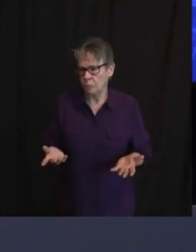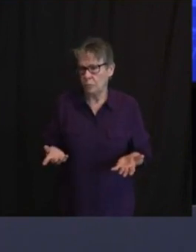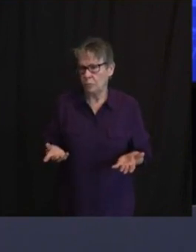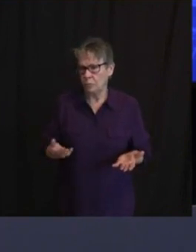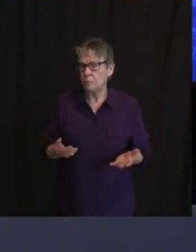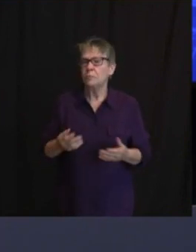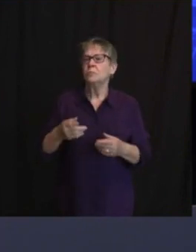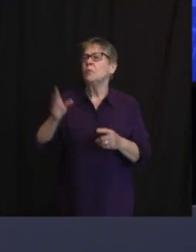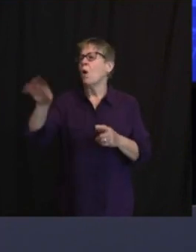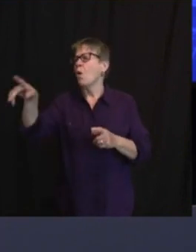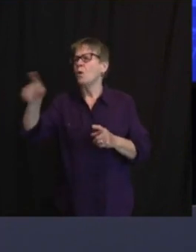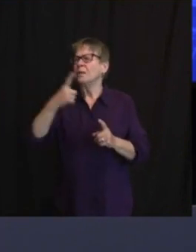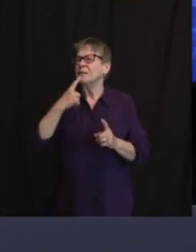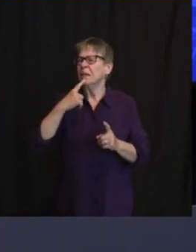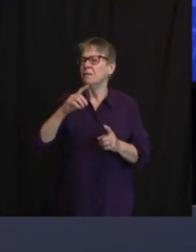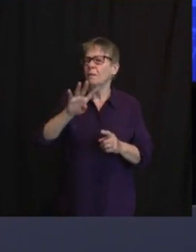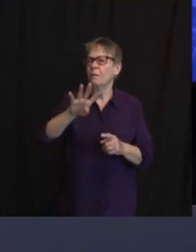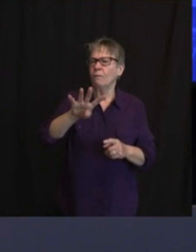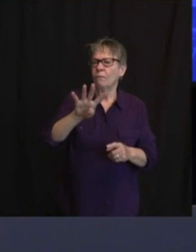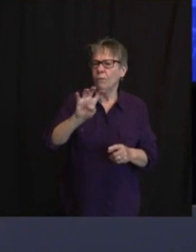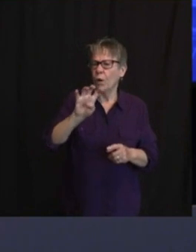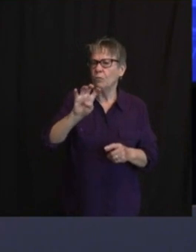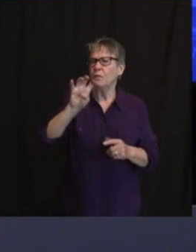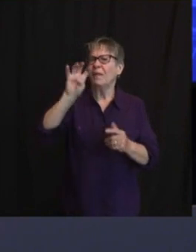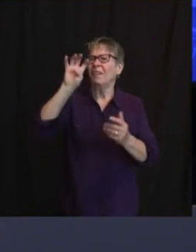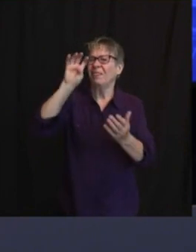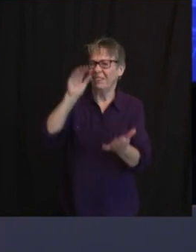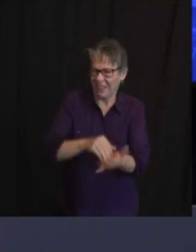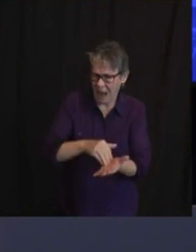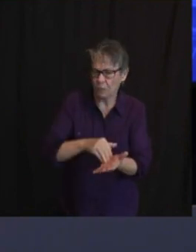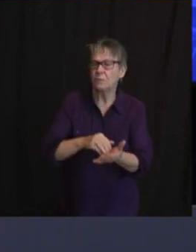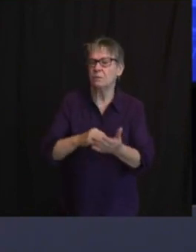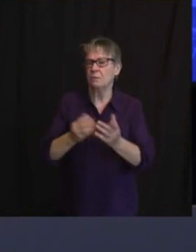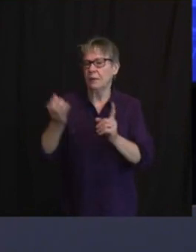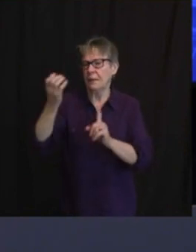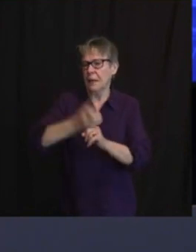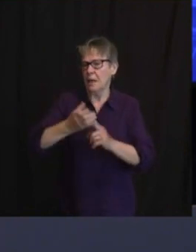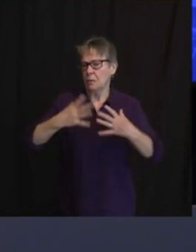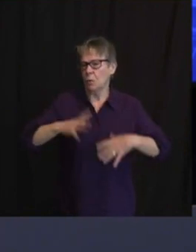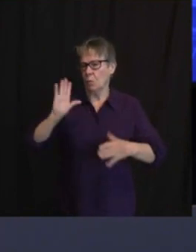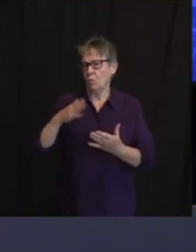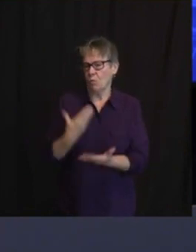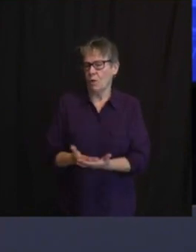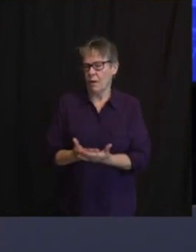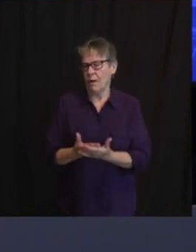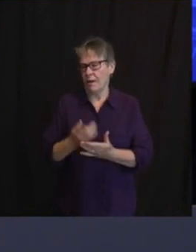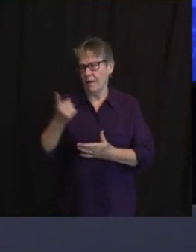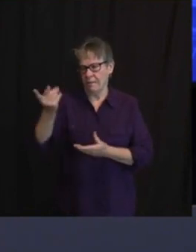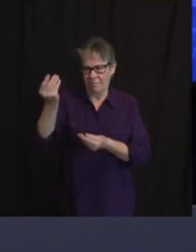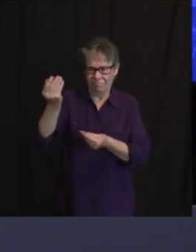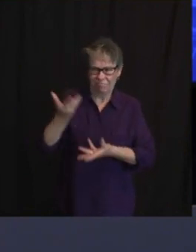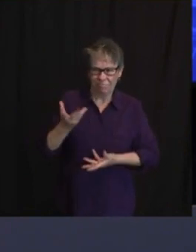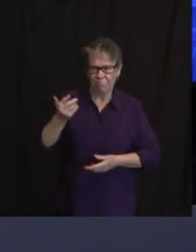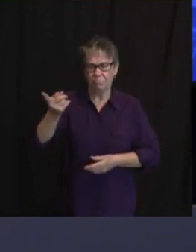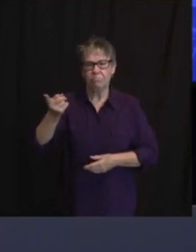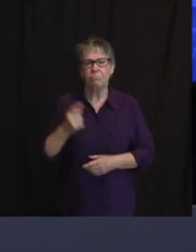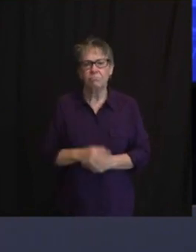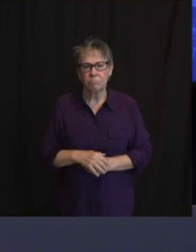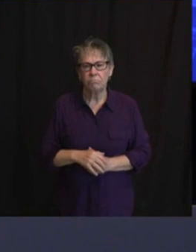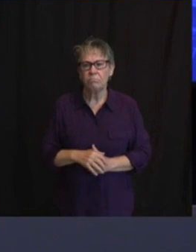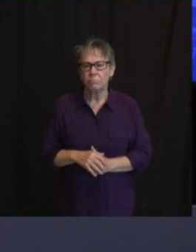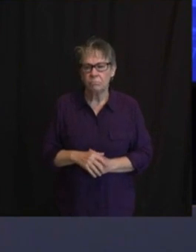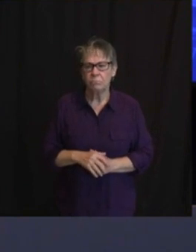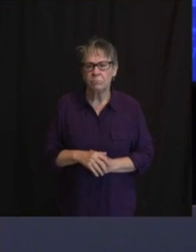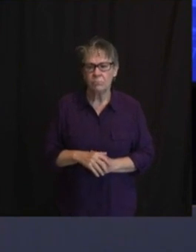I'm happy to report that the commissioner and I will be meeting tomorrow morning up in East Orange with Lieutenant General Laura